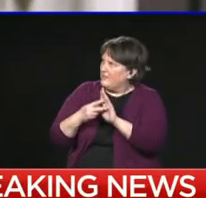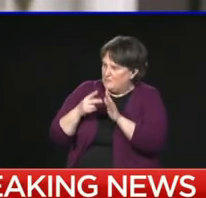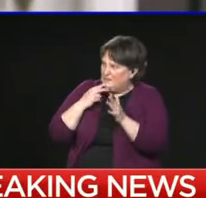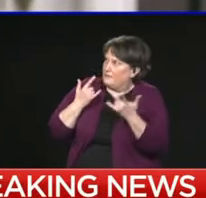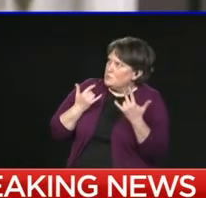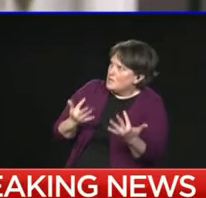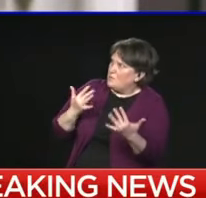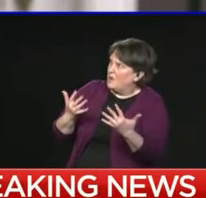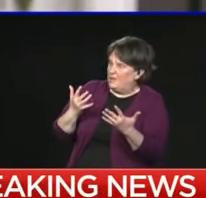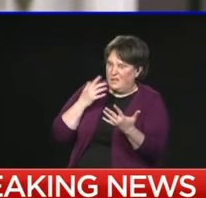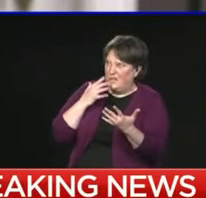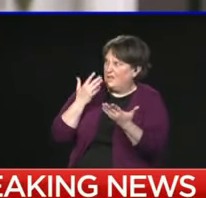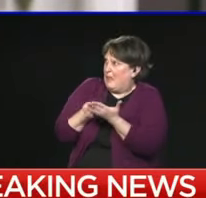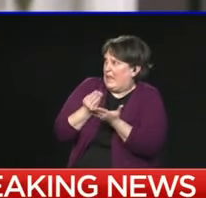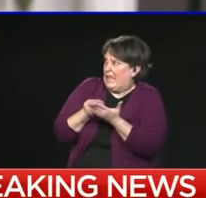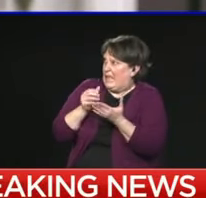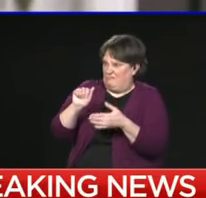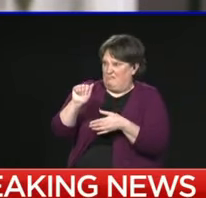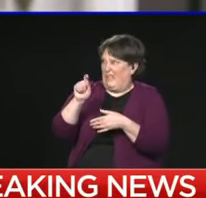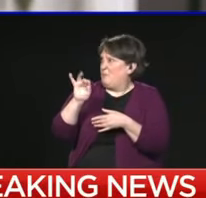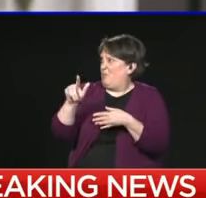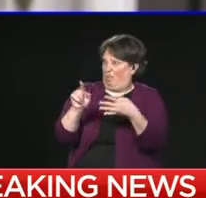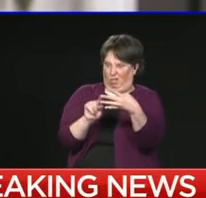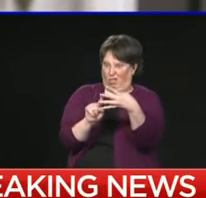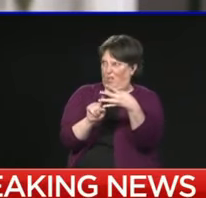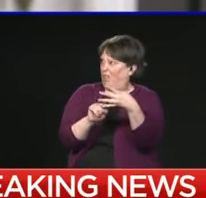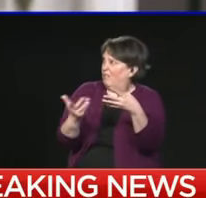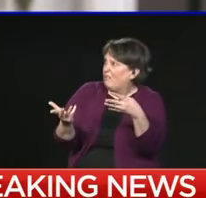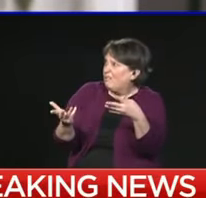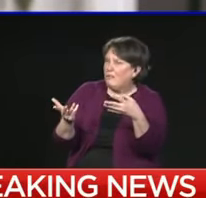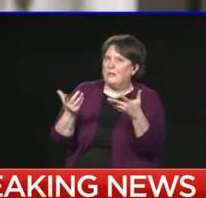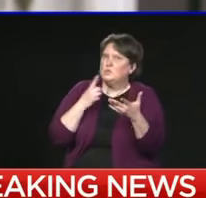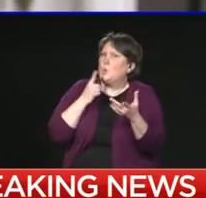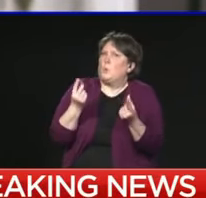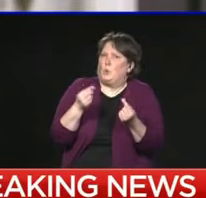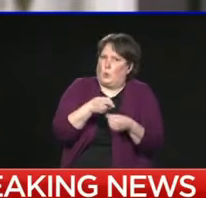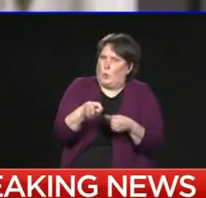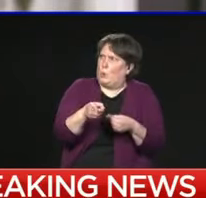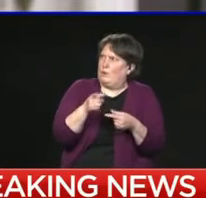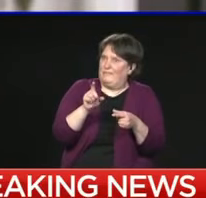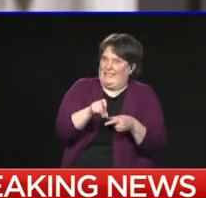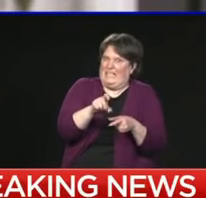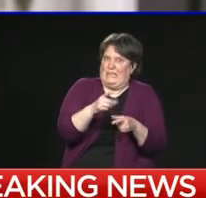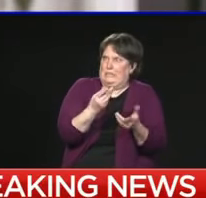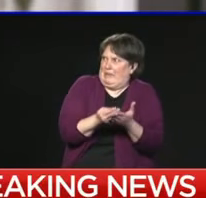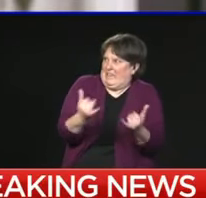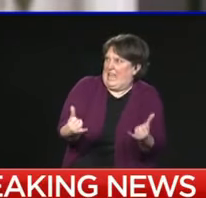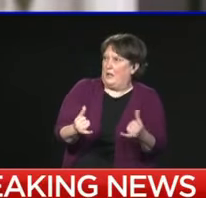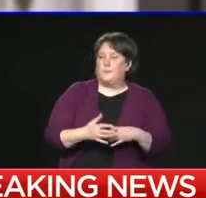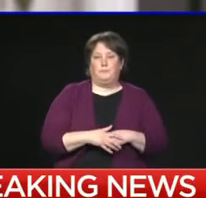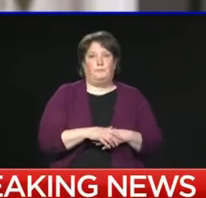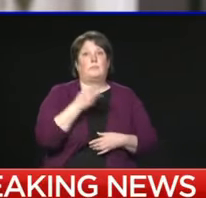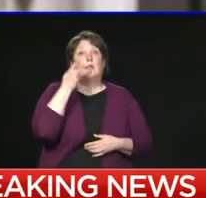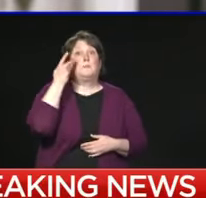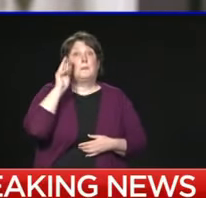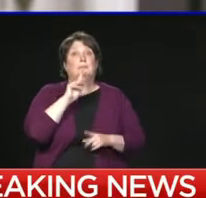receiving no help then before mid-April. What will you say to people who need help right now? We